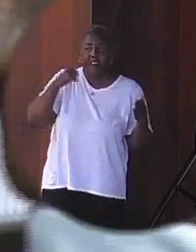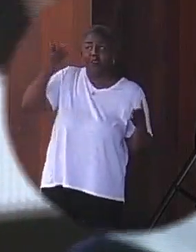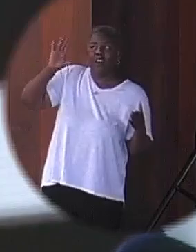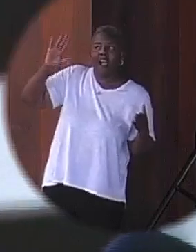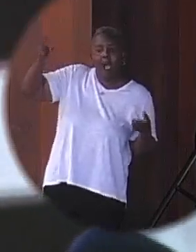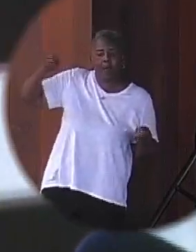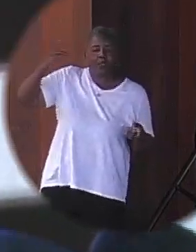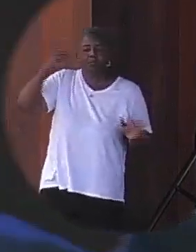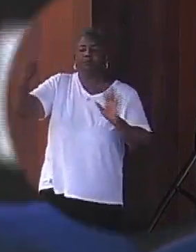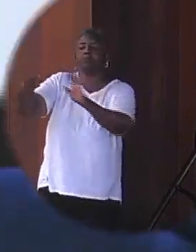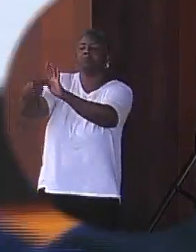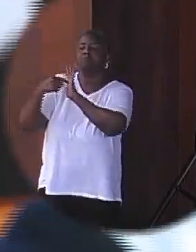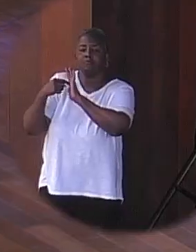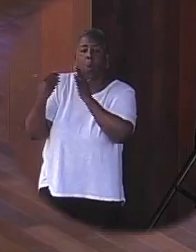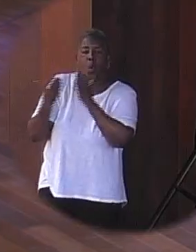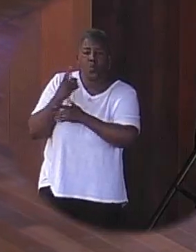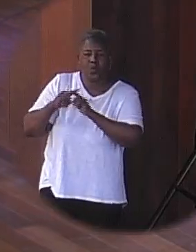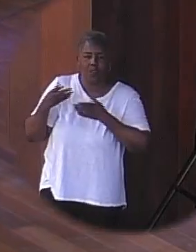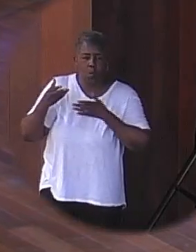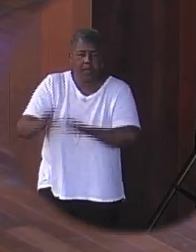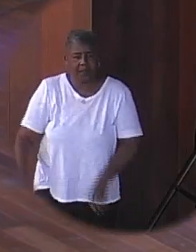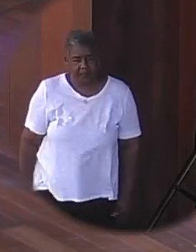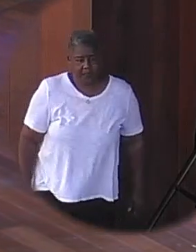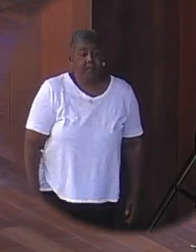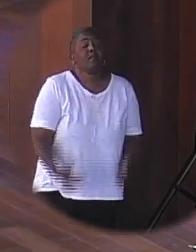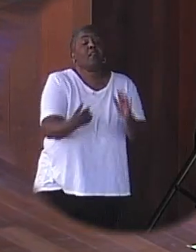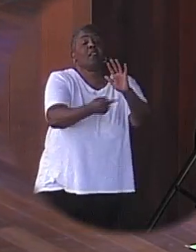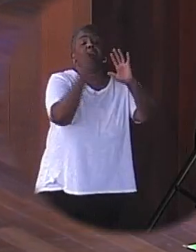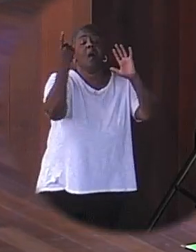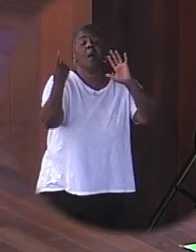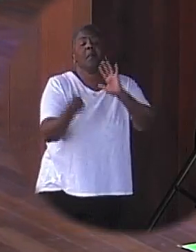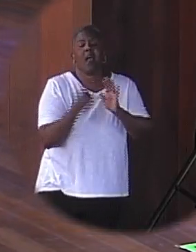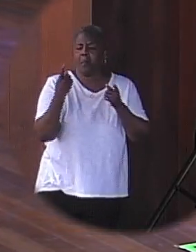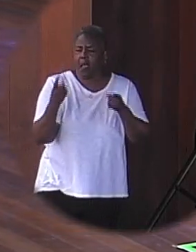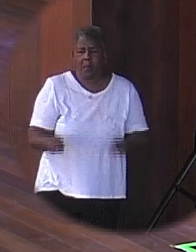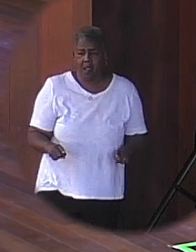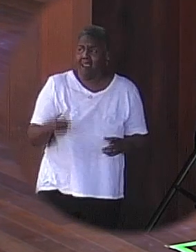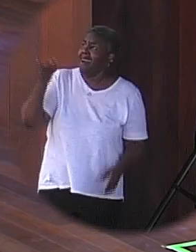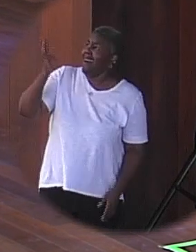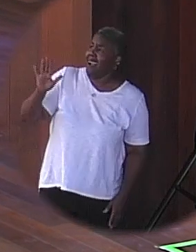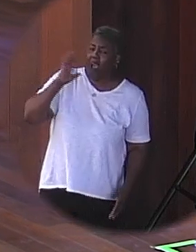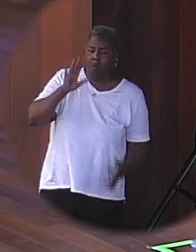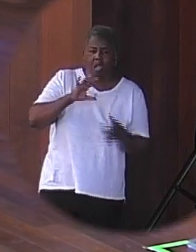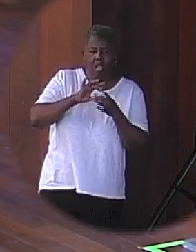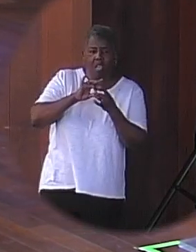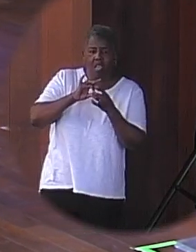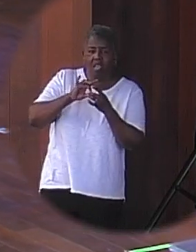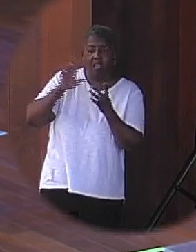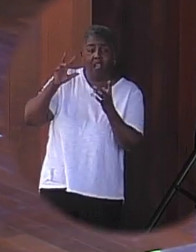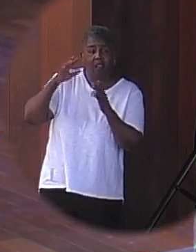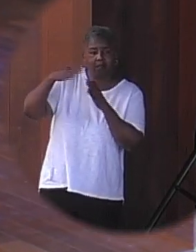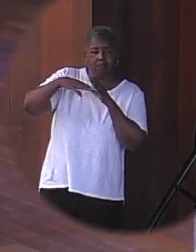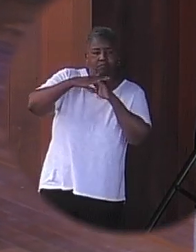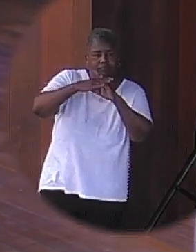opportunity to reveal himself in a new way. Every now and then, God will release you